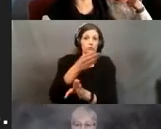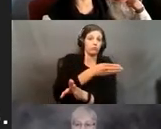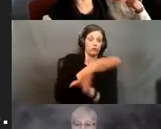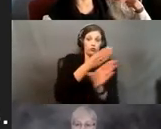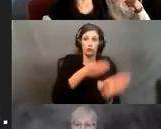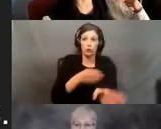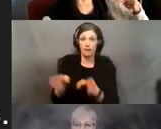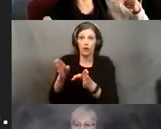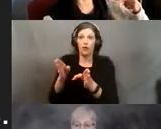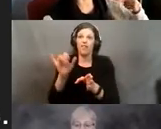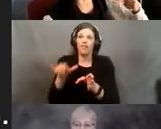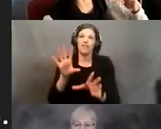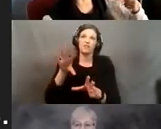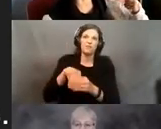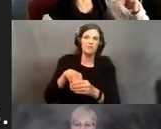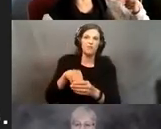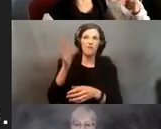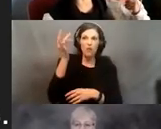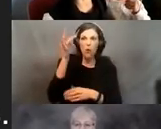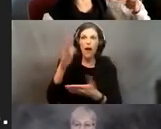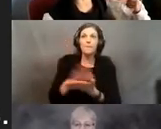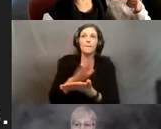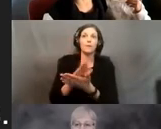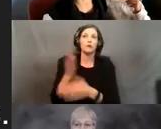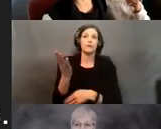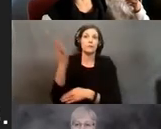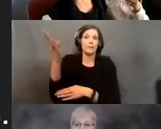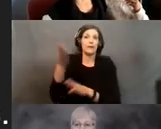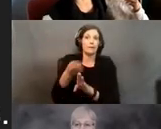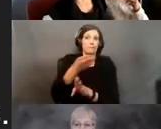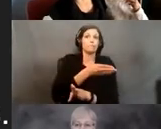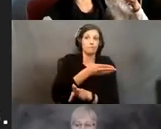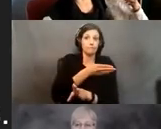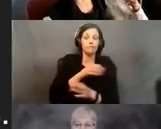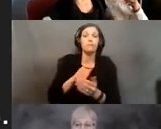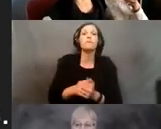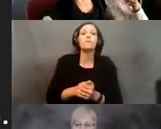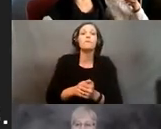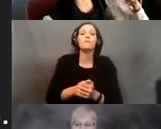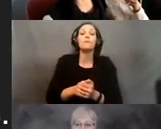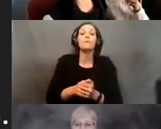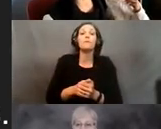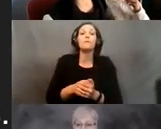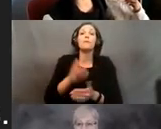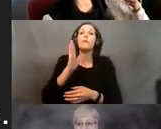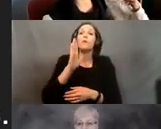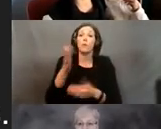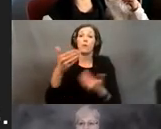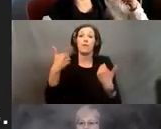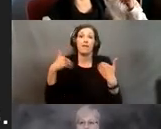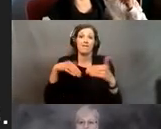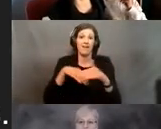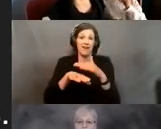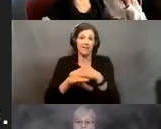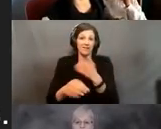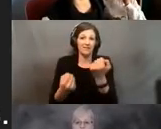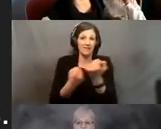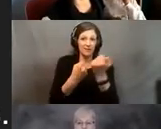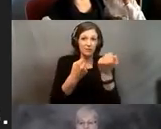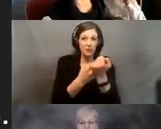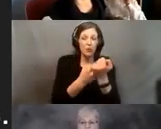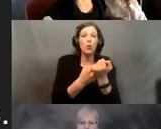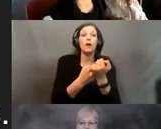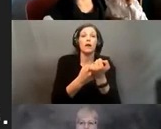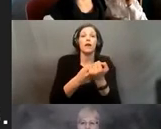That's part of why those papers are submitted in advance. And there will be access support as well as